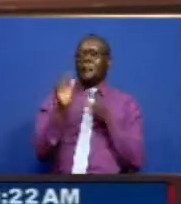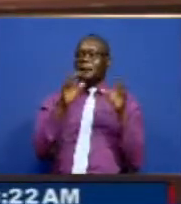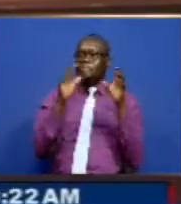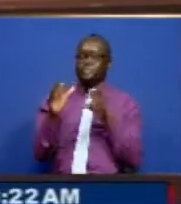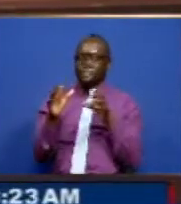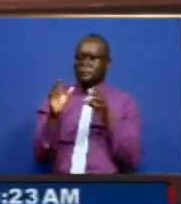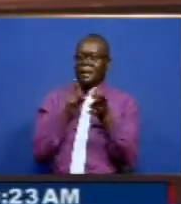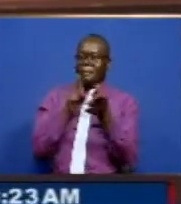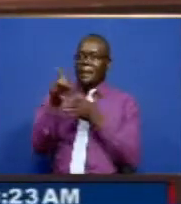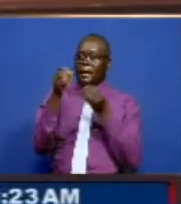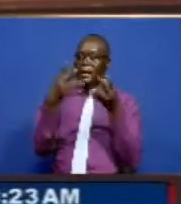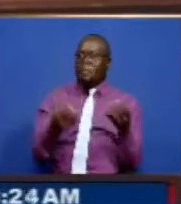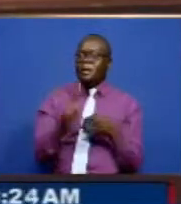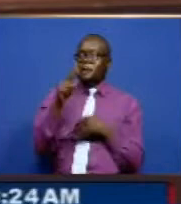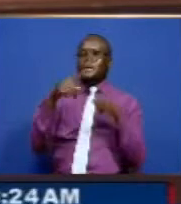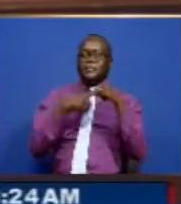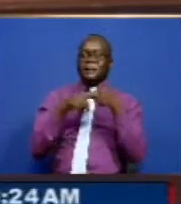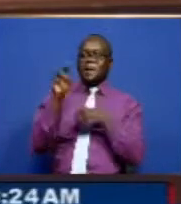paid Kenya shillings